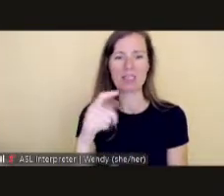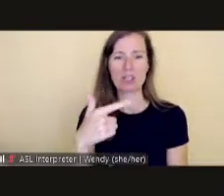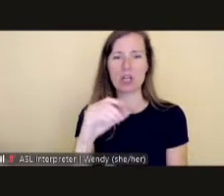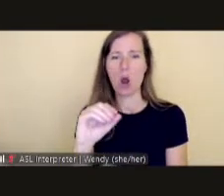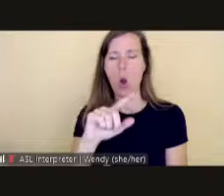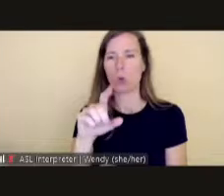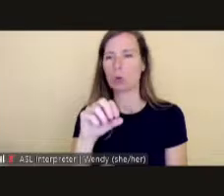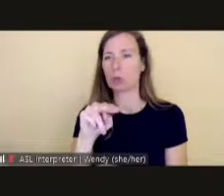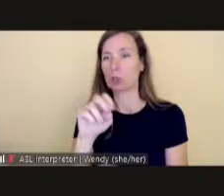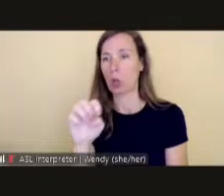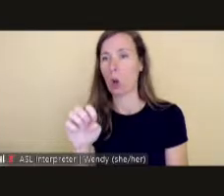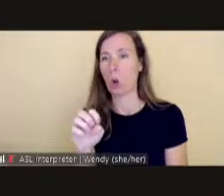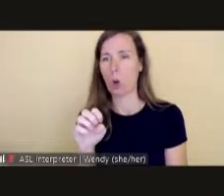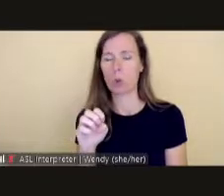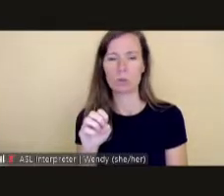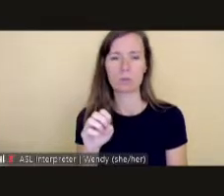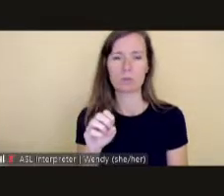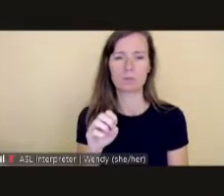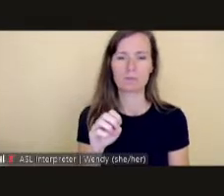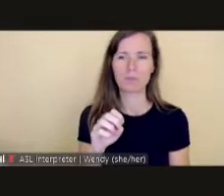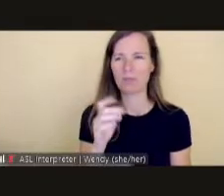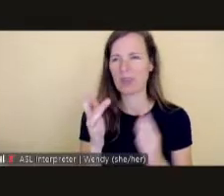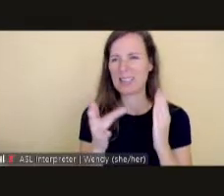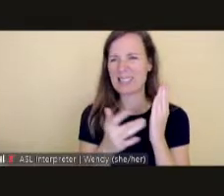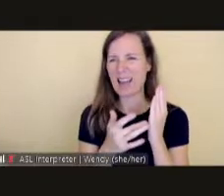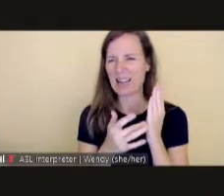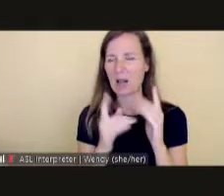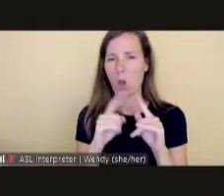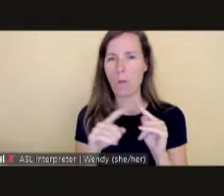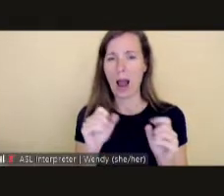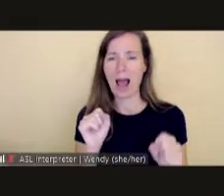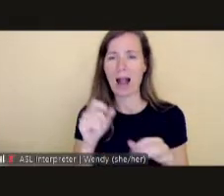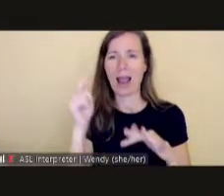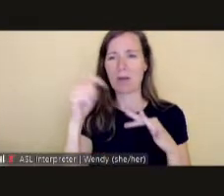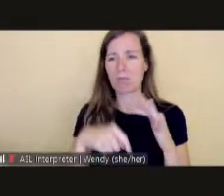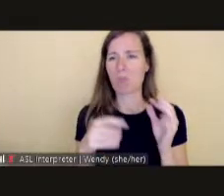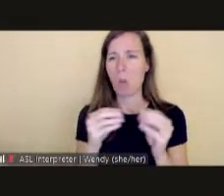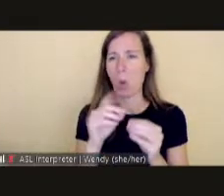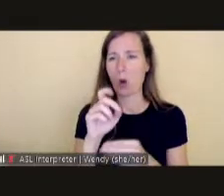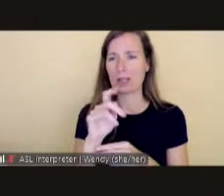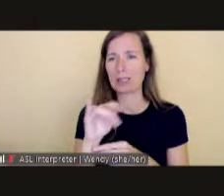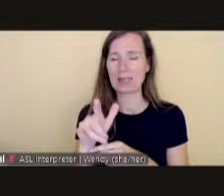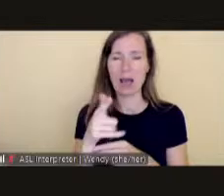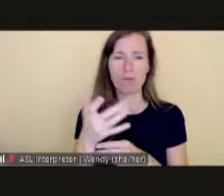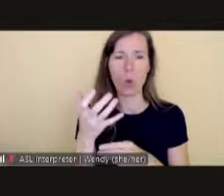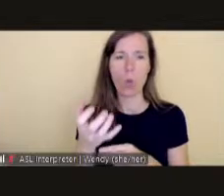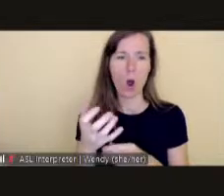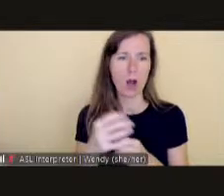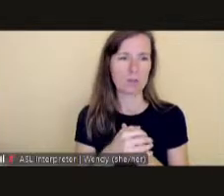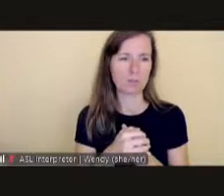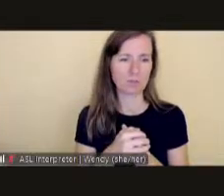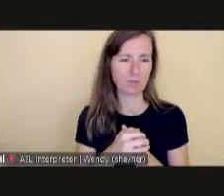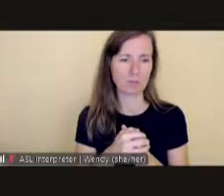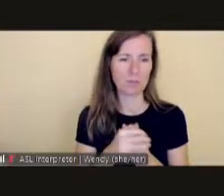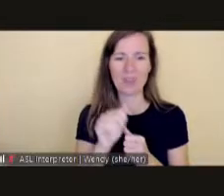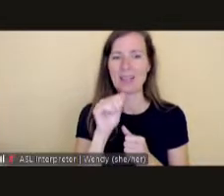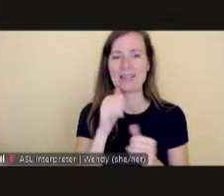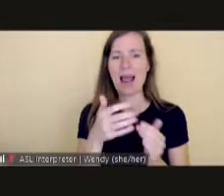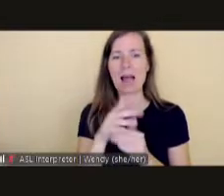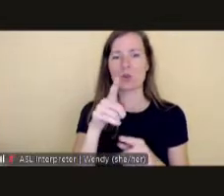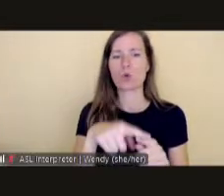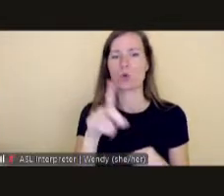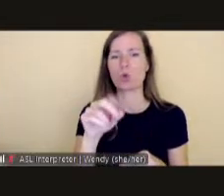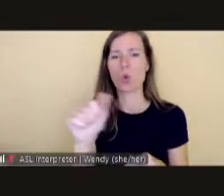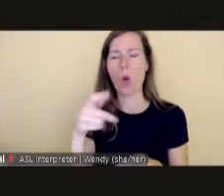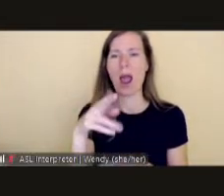but I'm happy to go in as much detail as you want. But we're not asking to do a product or a design that is